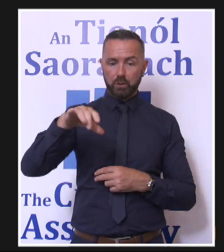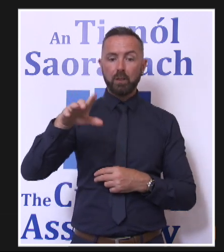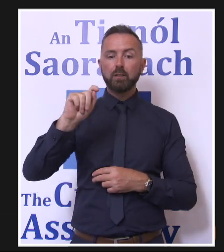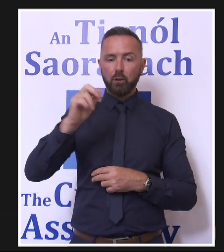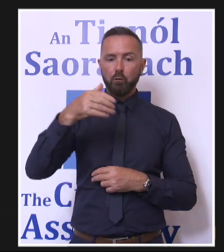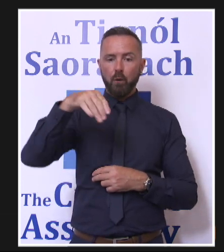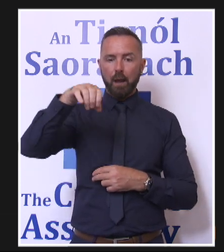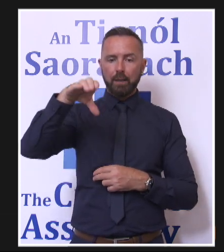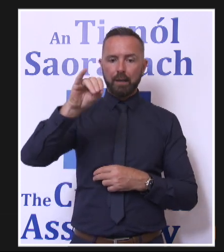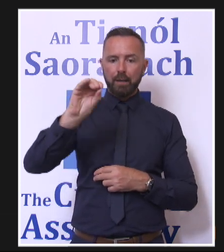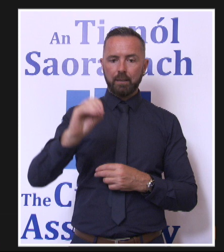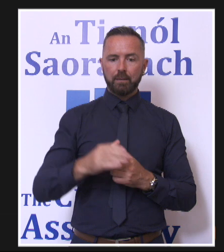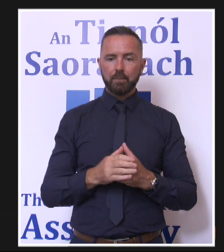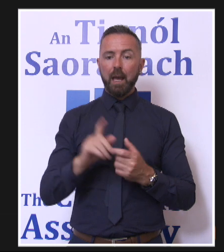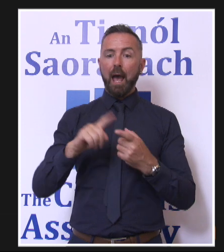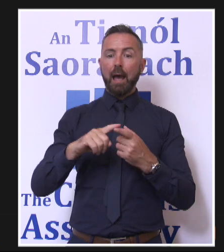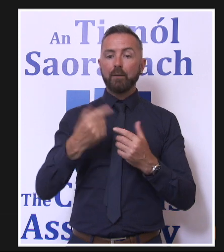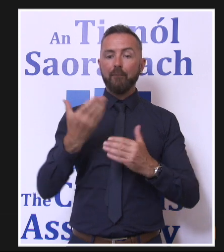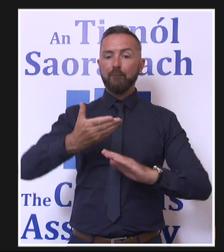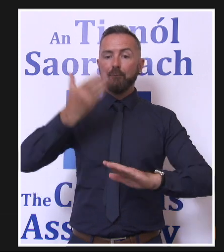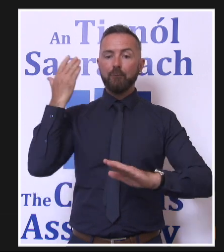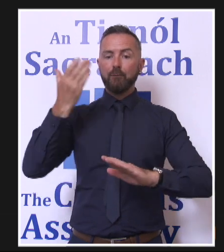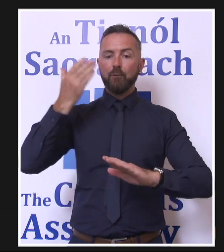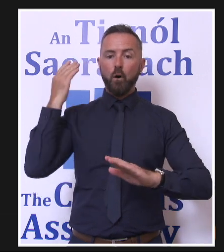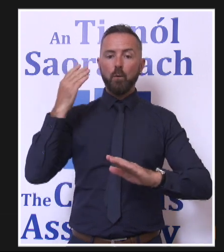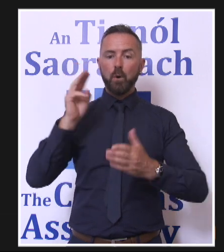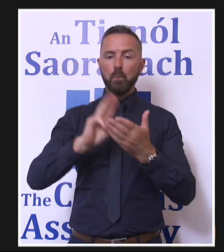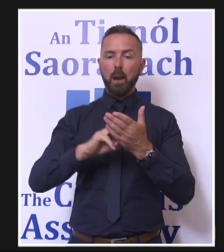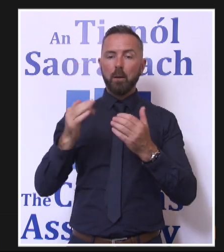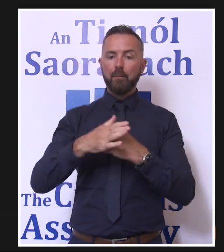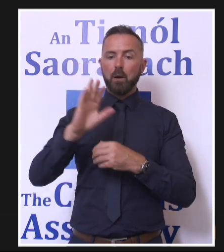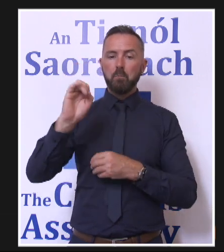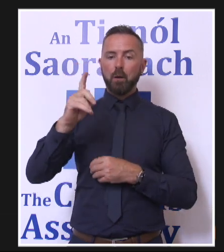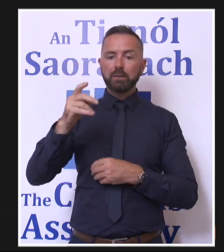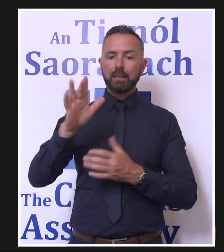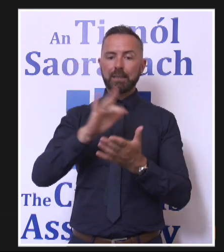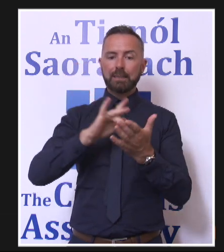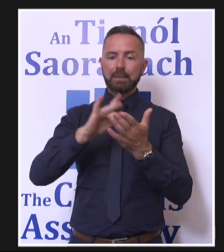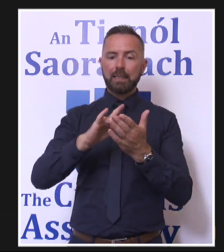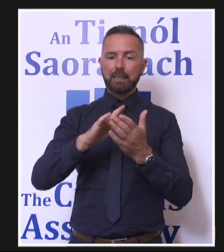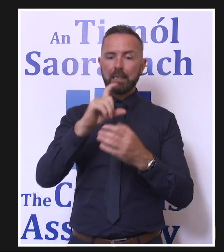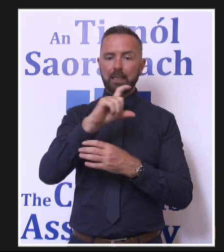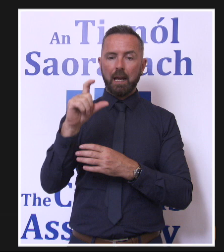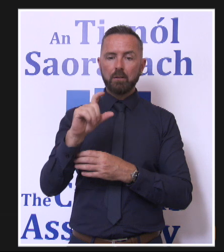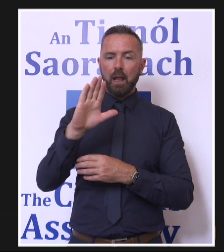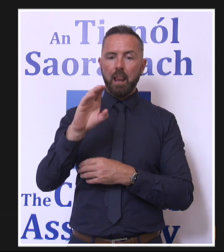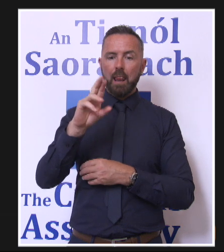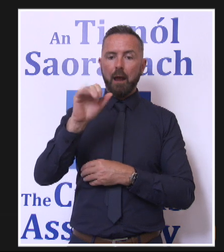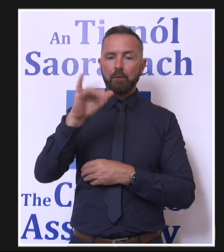And the former member of Boston City Council and author, Mr. Larry Di Cara.